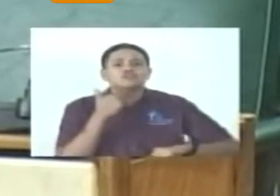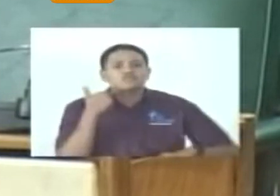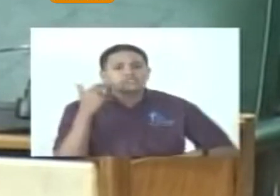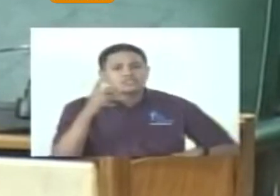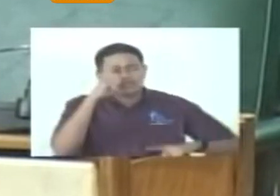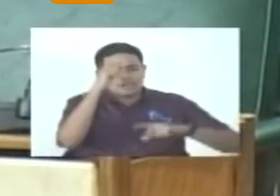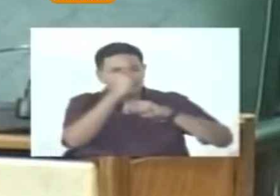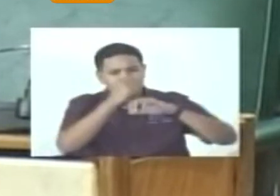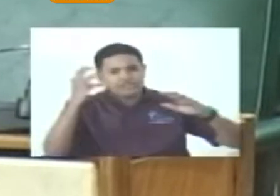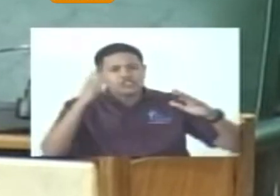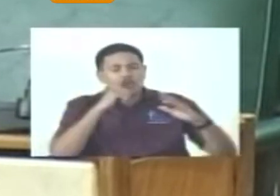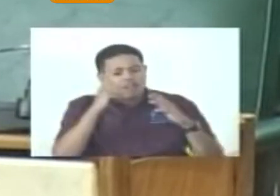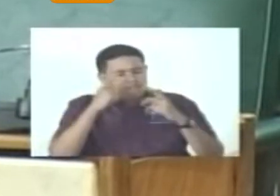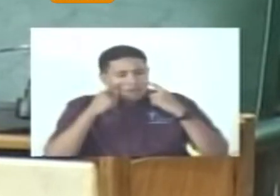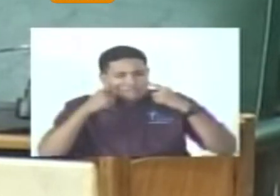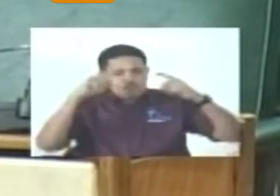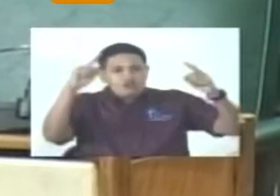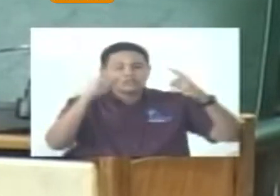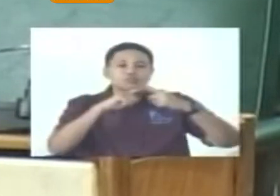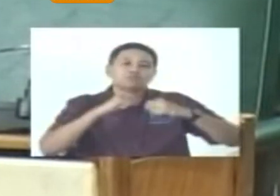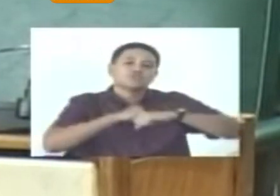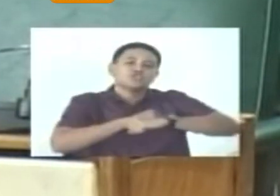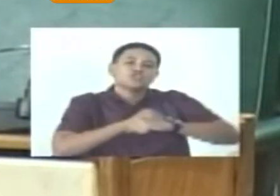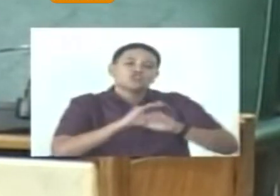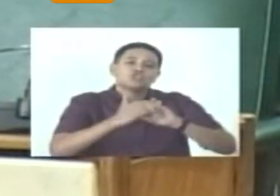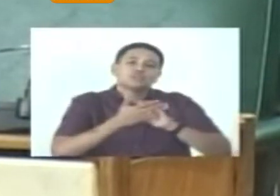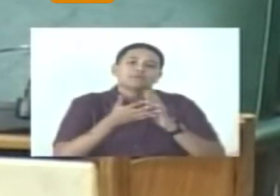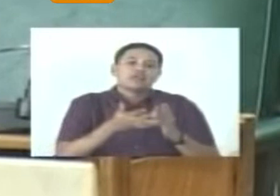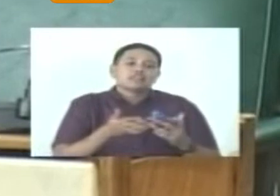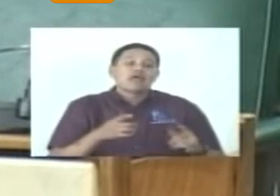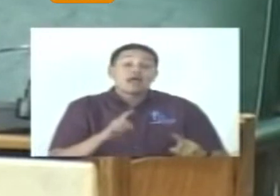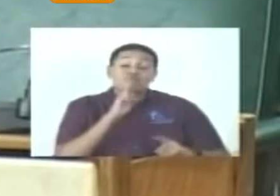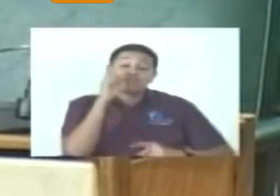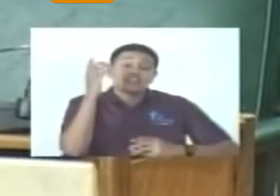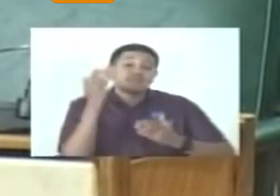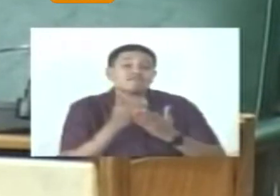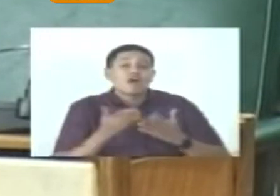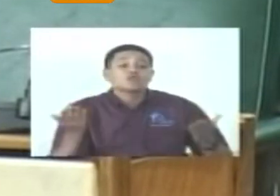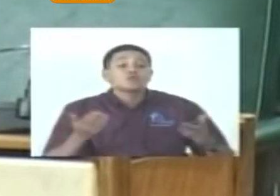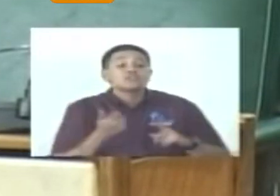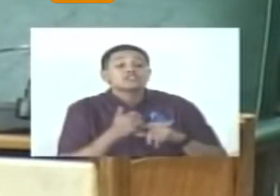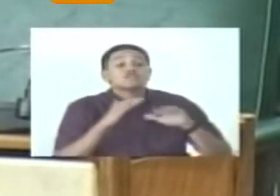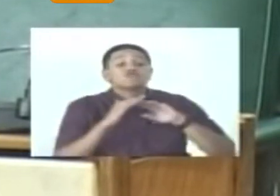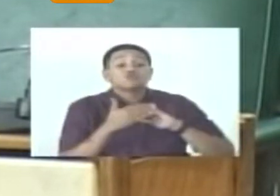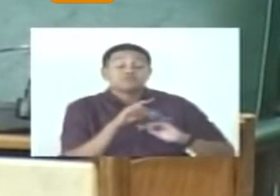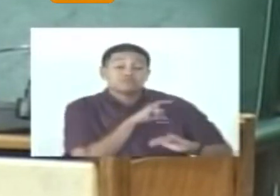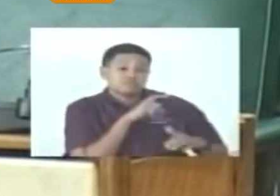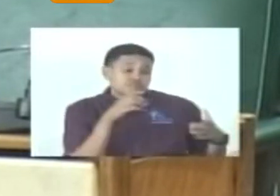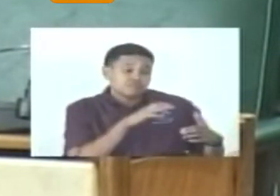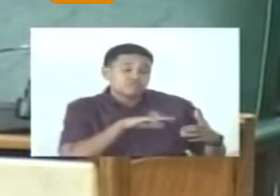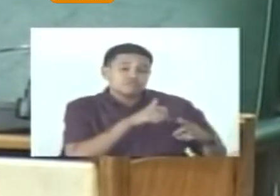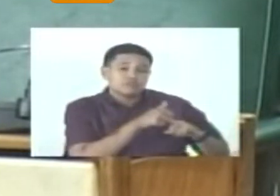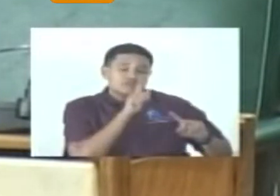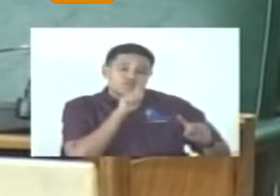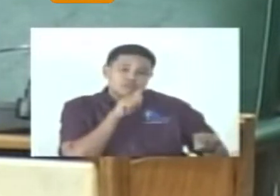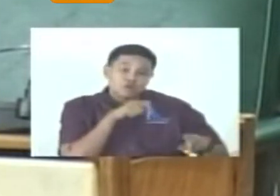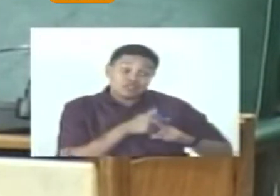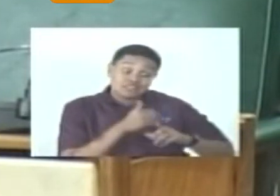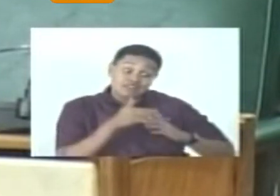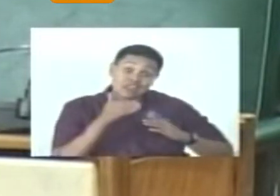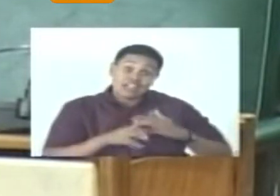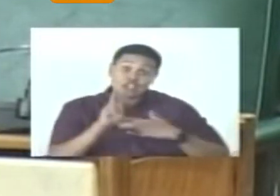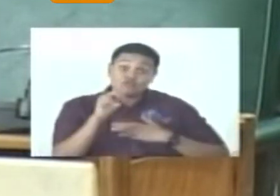vision of a prosperous and secure Jamaica. In fact, the Jamaica Constabulary Force is reporting that at the end